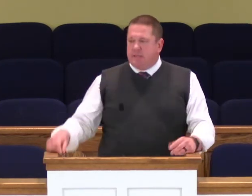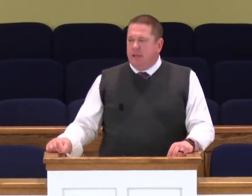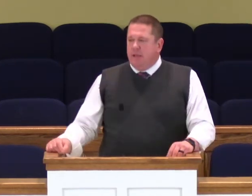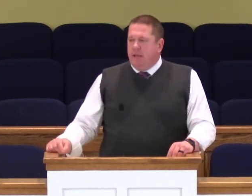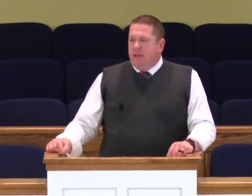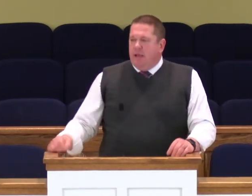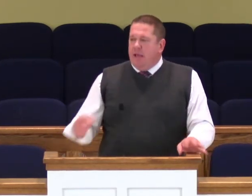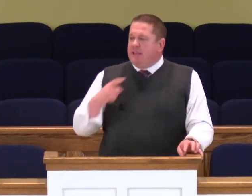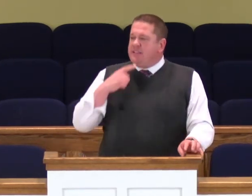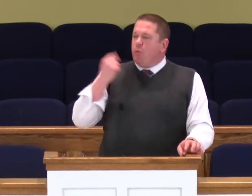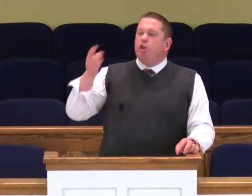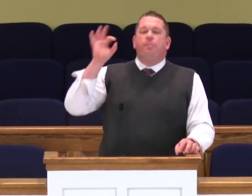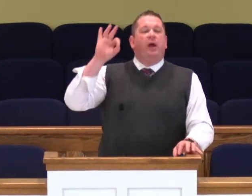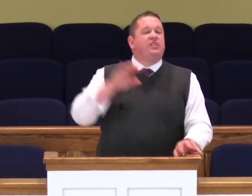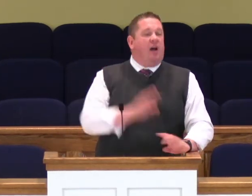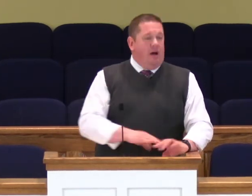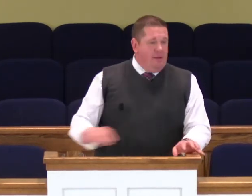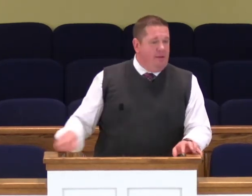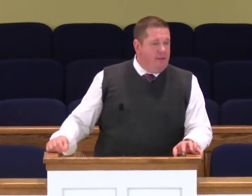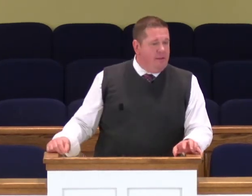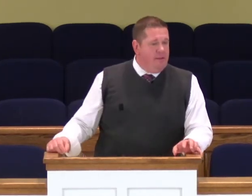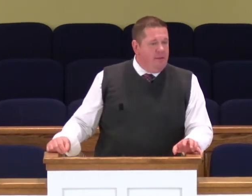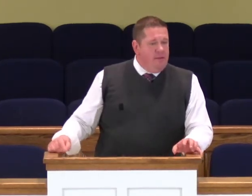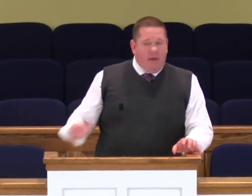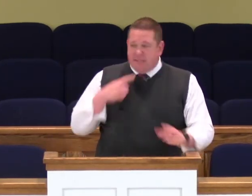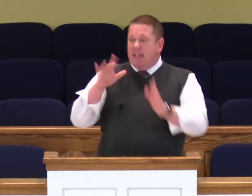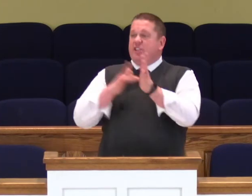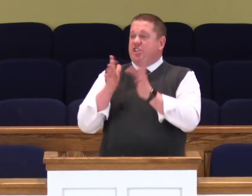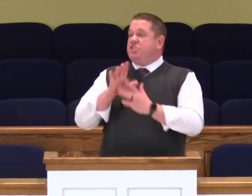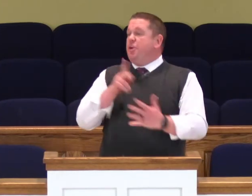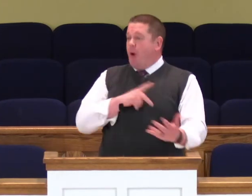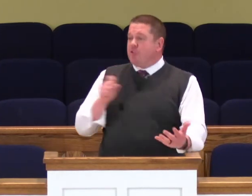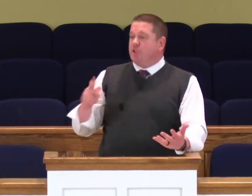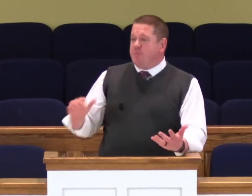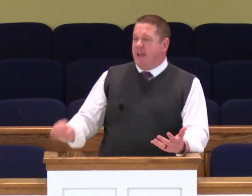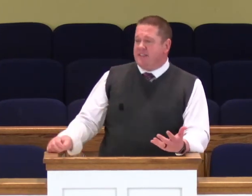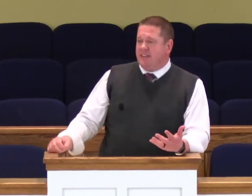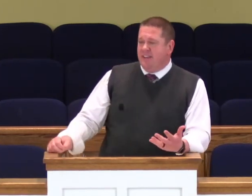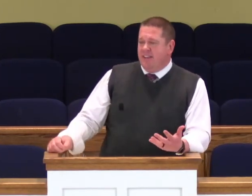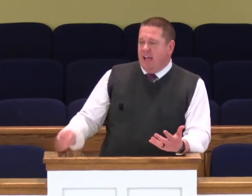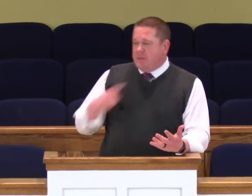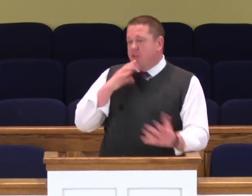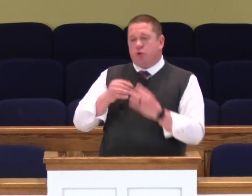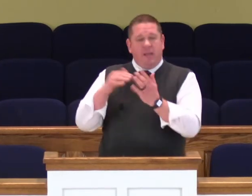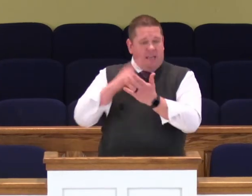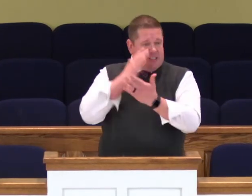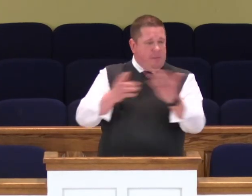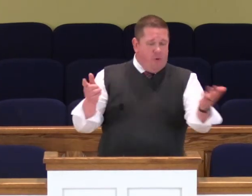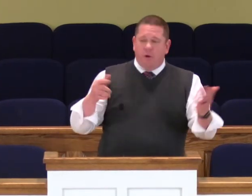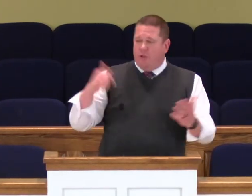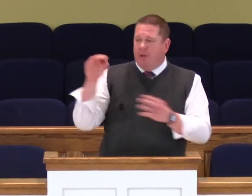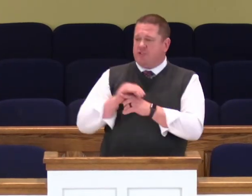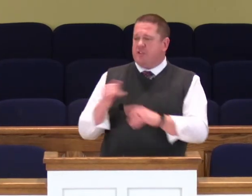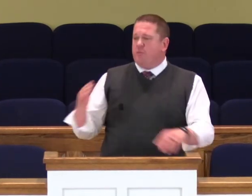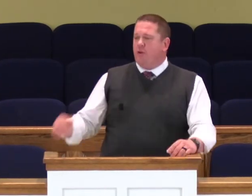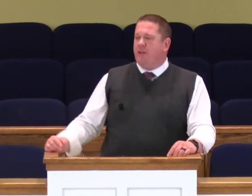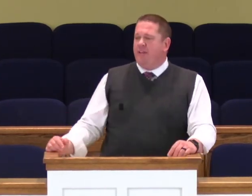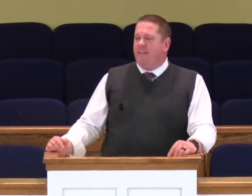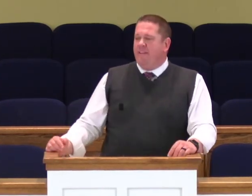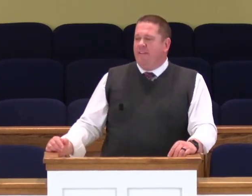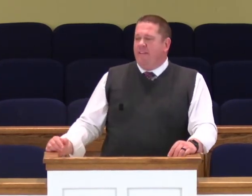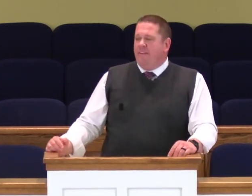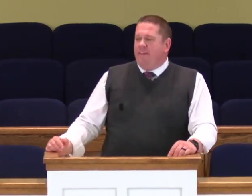Texas." And he said, "What are you preaching on?" I said, "Letting Jesus in your personal space." I'm telling the story again because some of you were in other ministry this